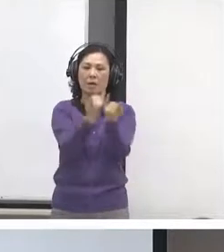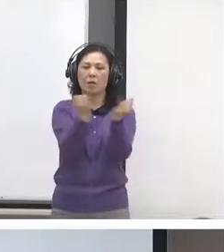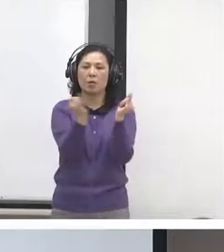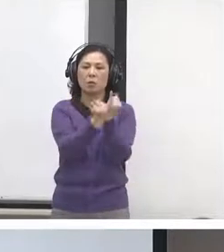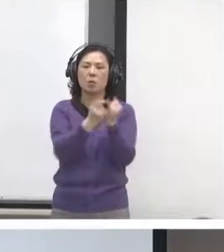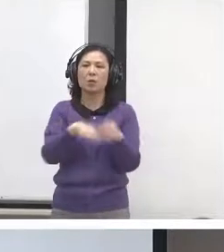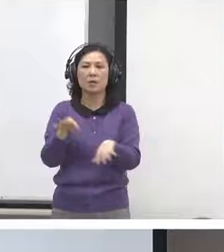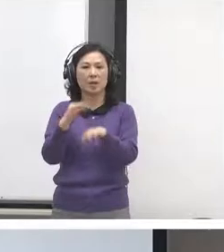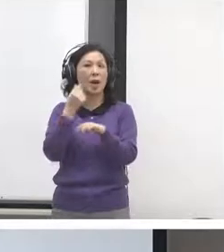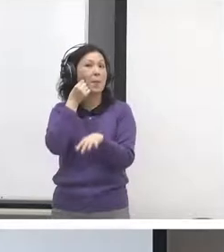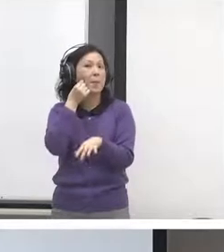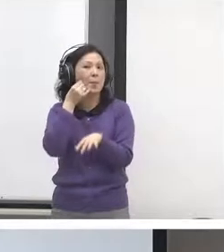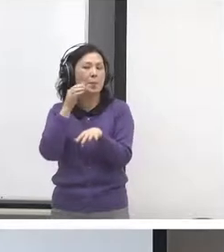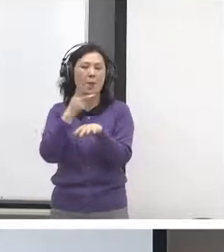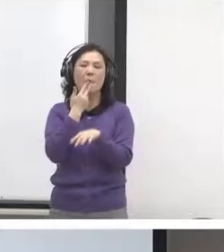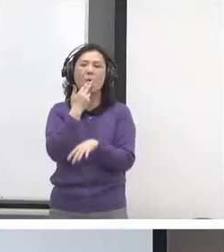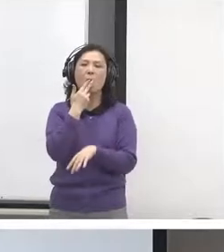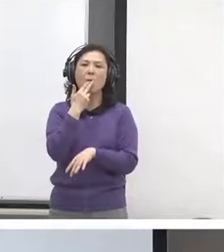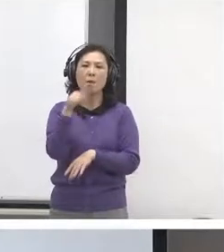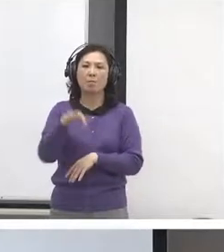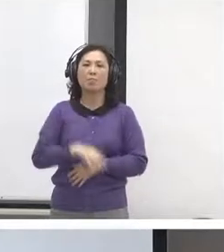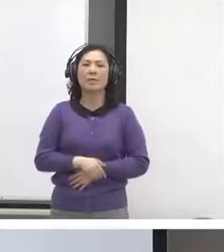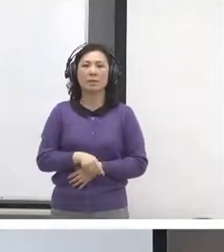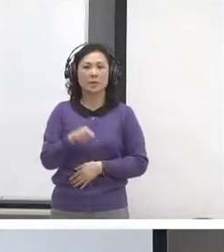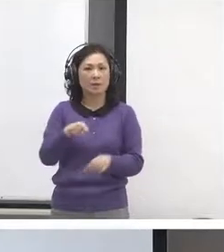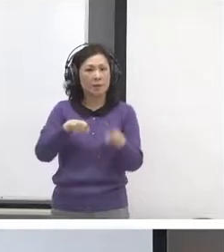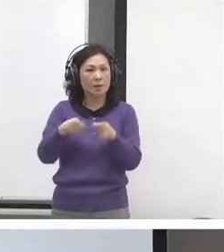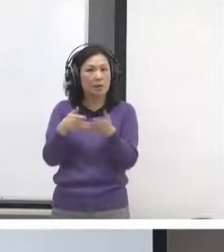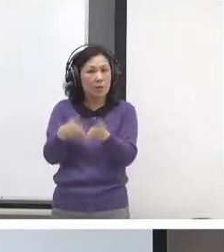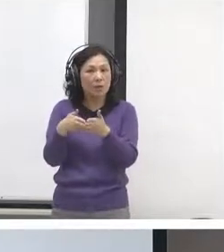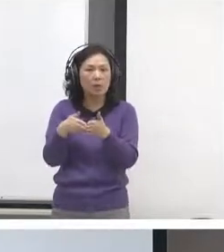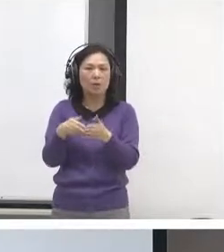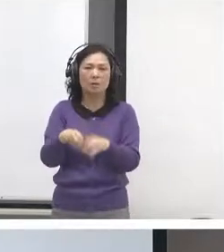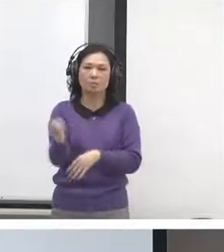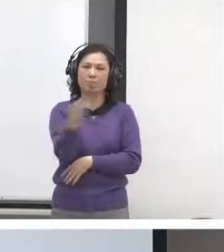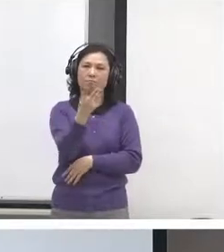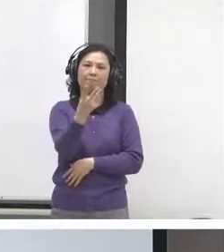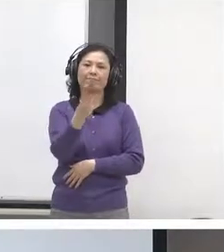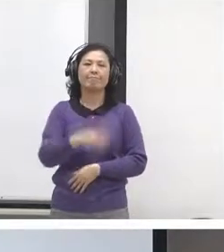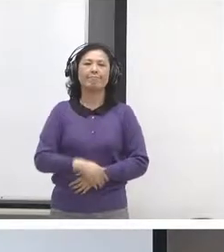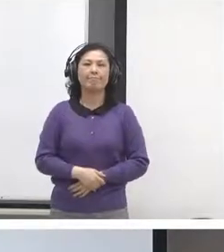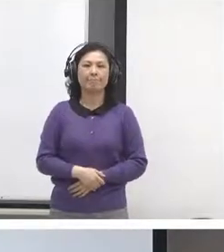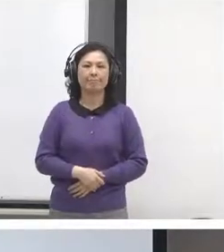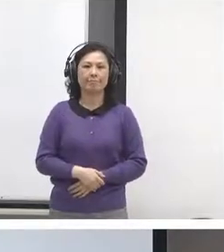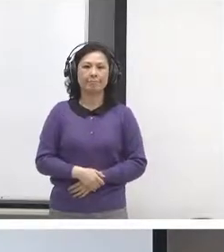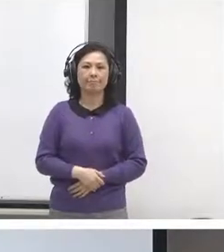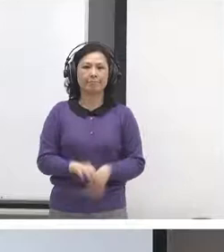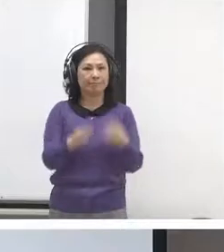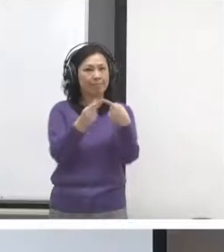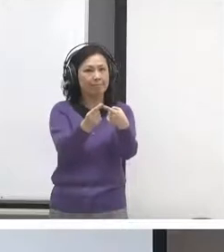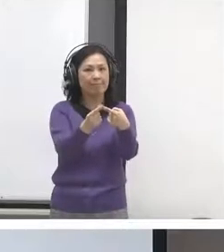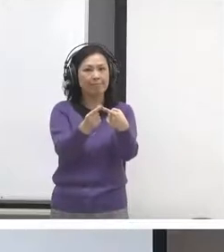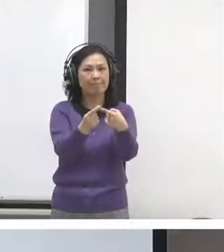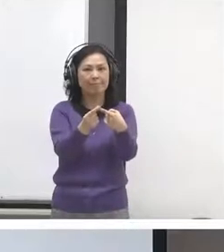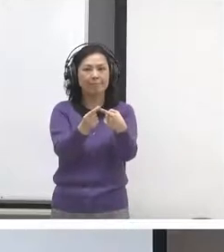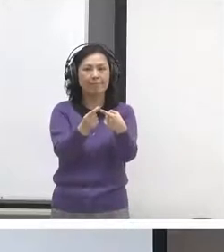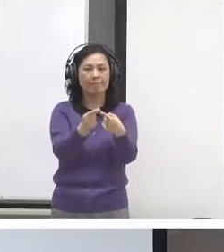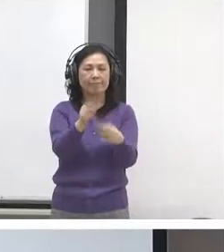And it's really been focused on sort of three main goals. One is to connect